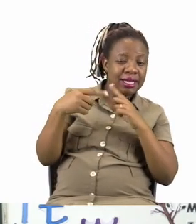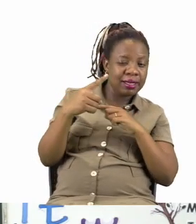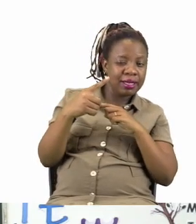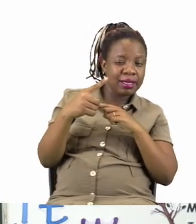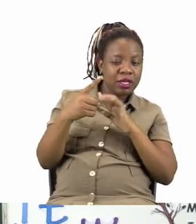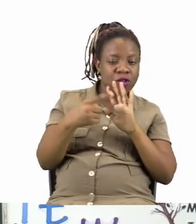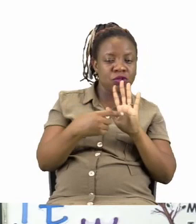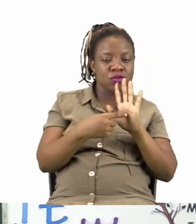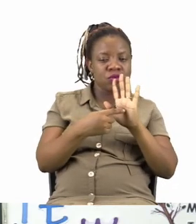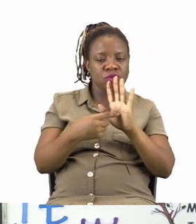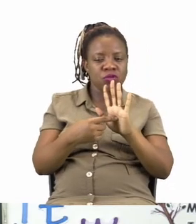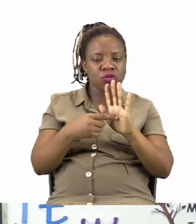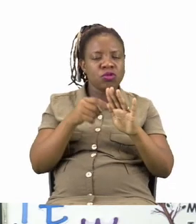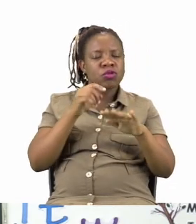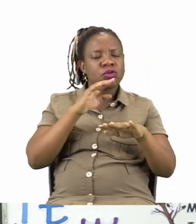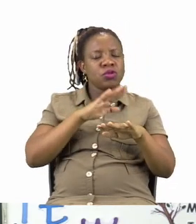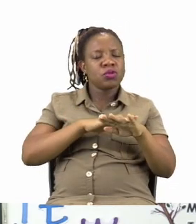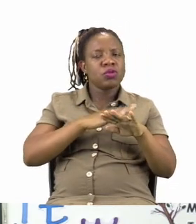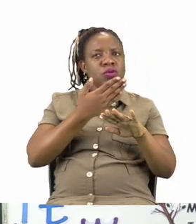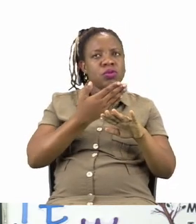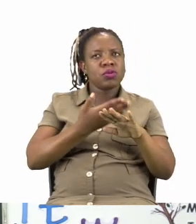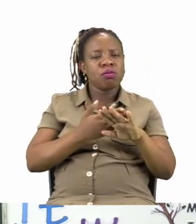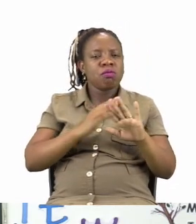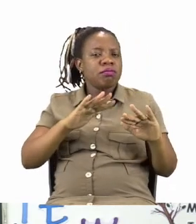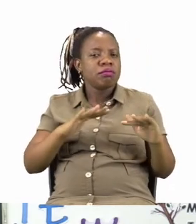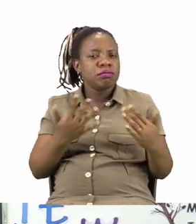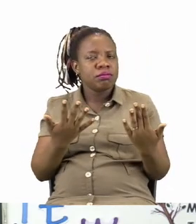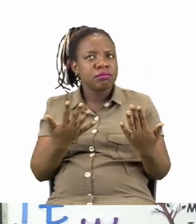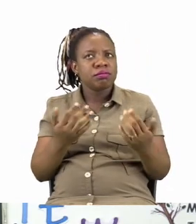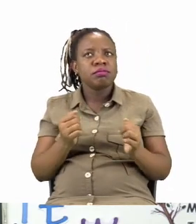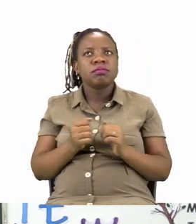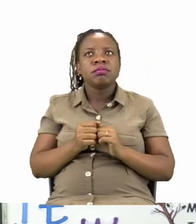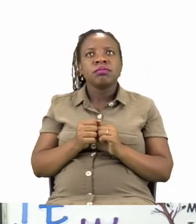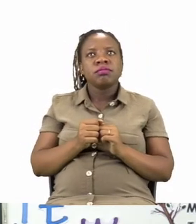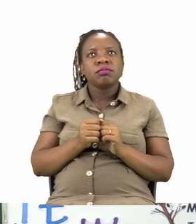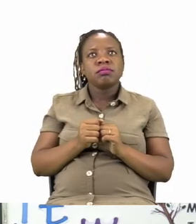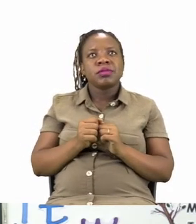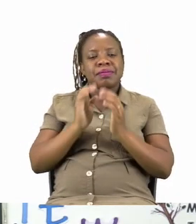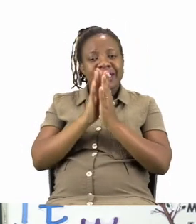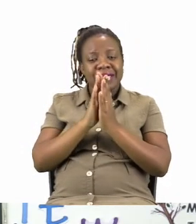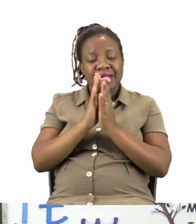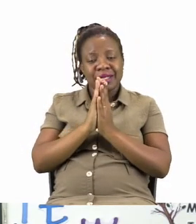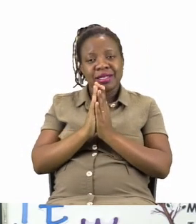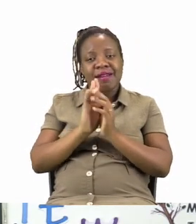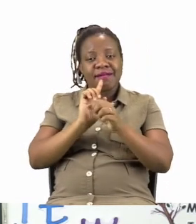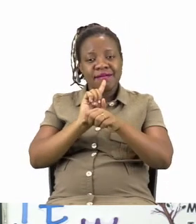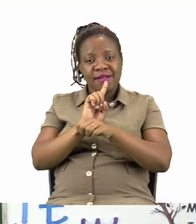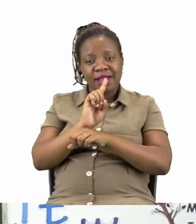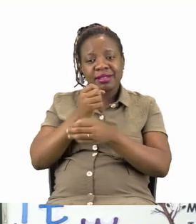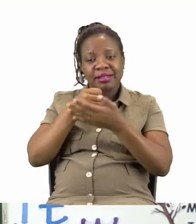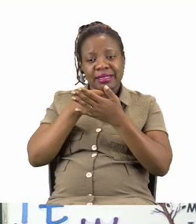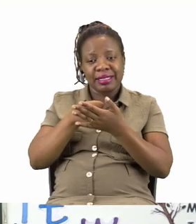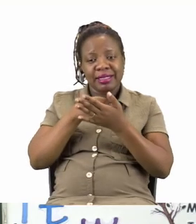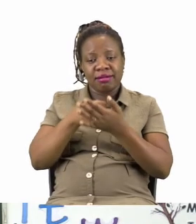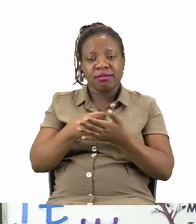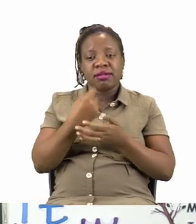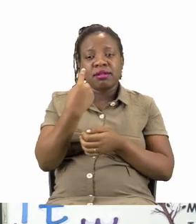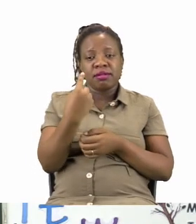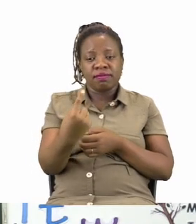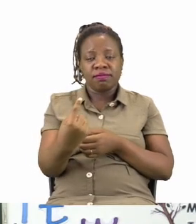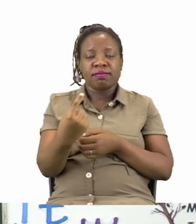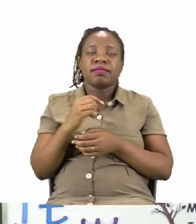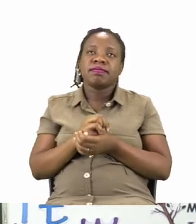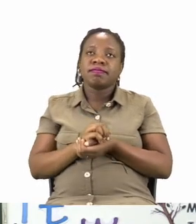example. So, I want you to try and do it on your own first, and we will see you shortly after this